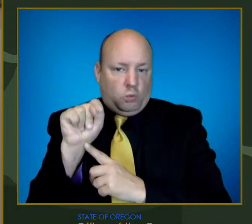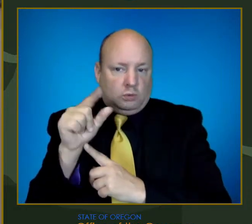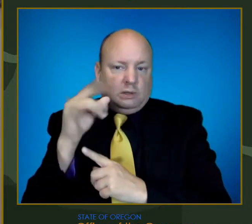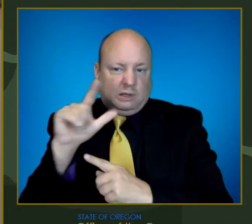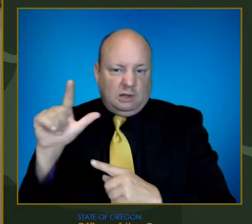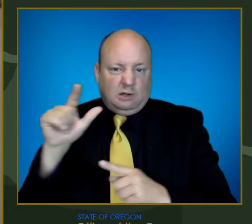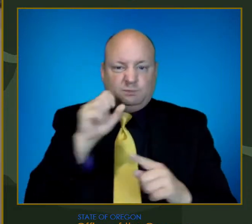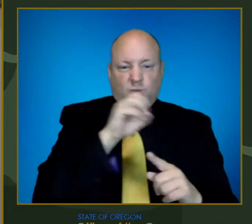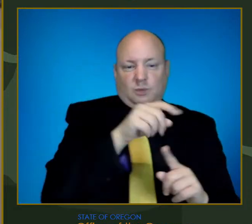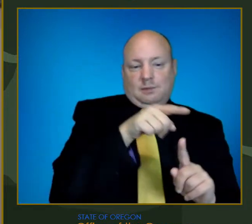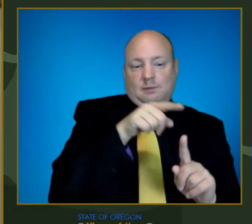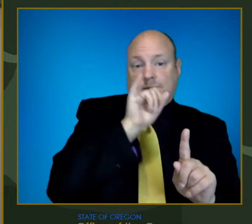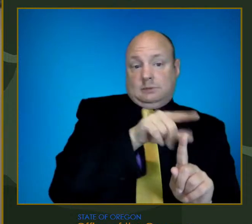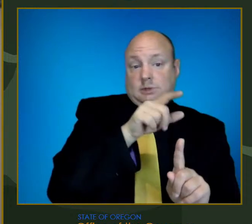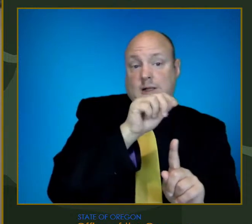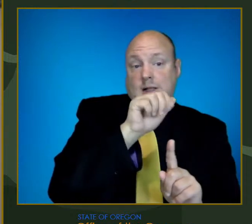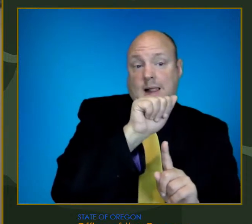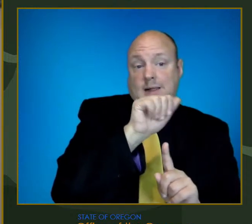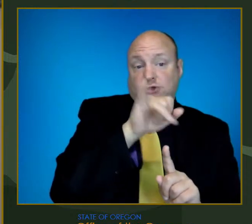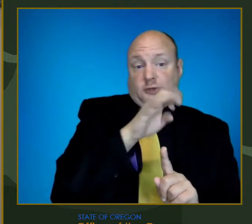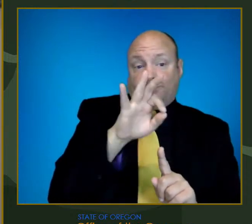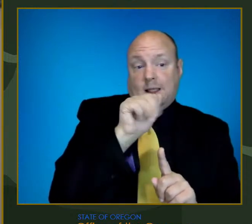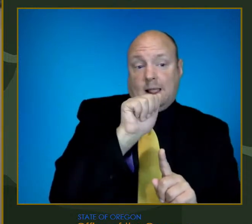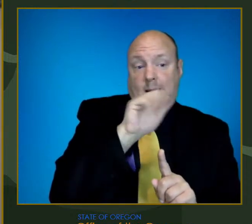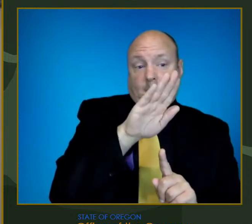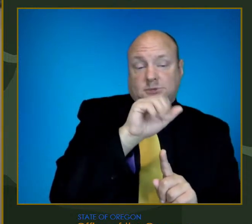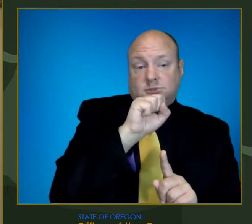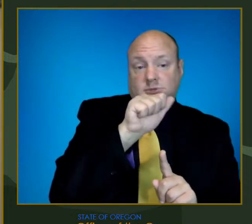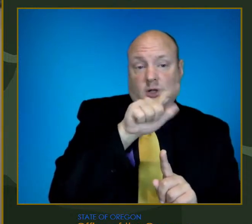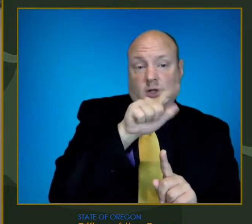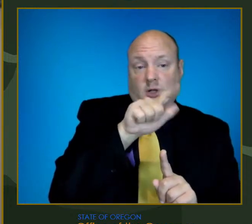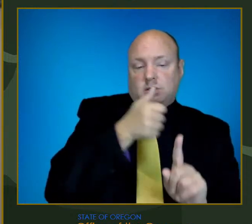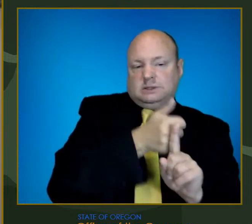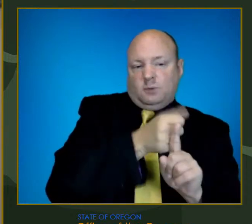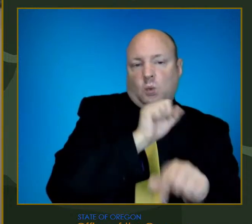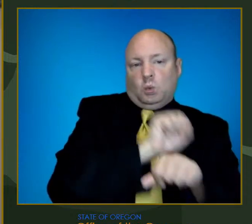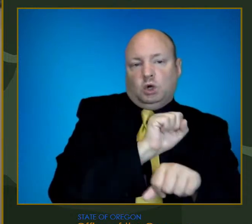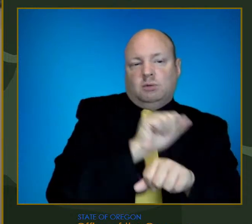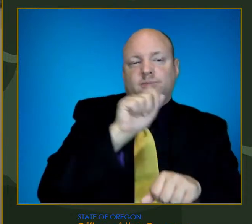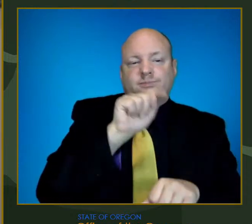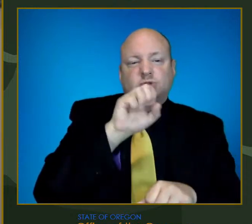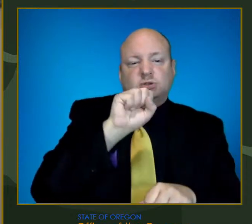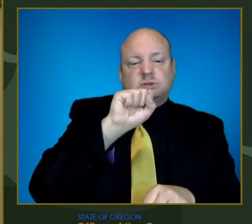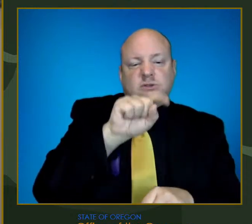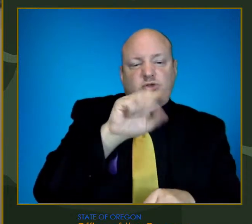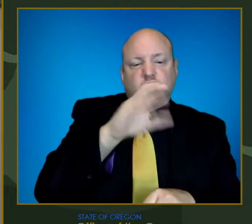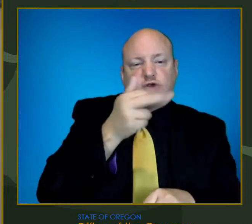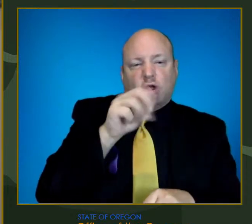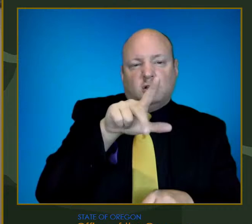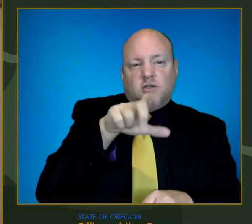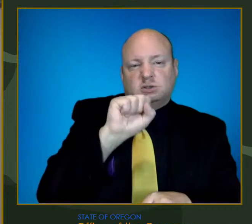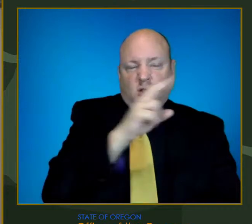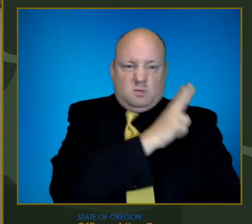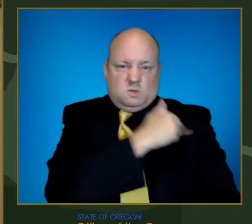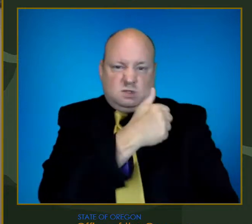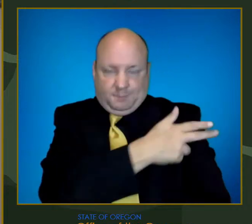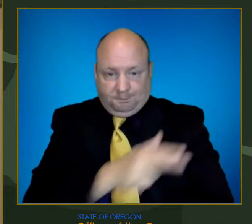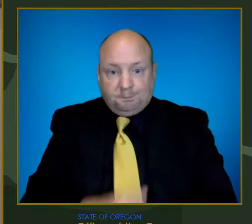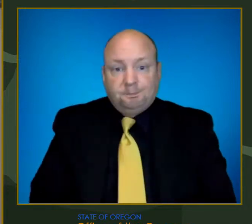crisis caused by the Delta surge, with over 845 Oregonians hospitalized